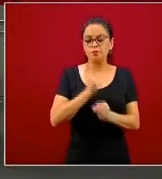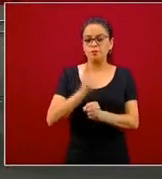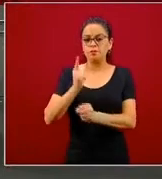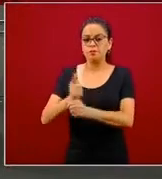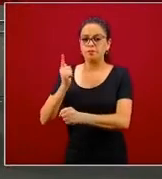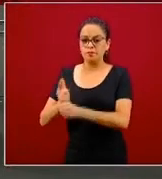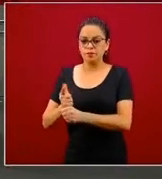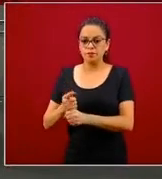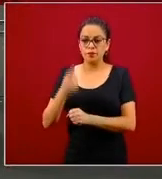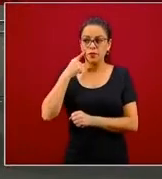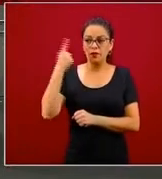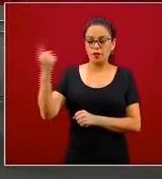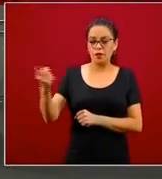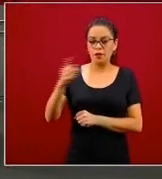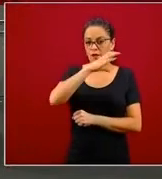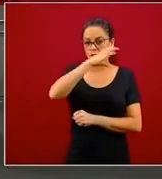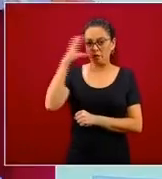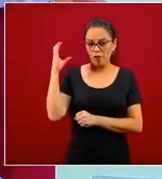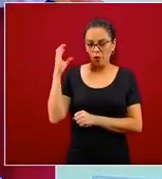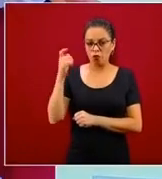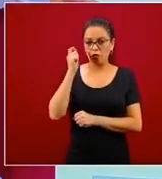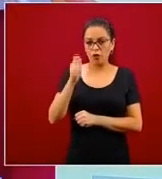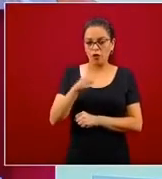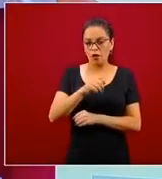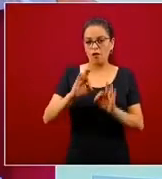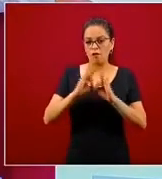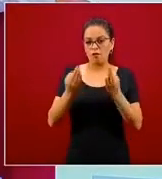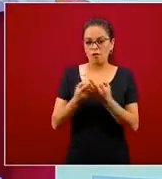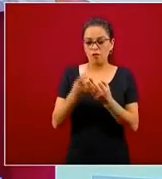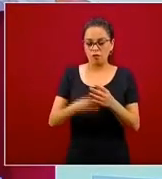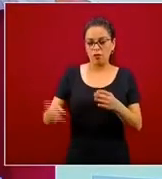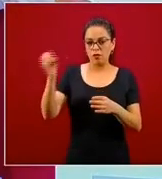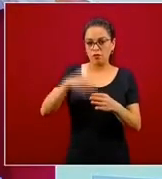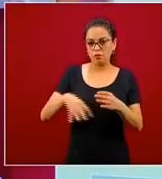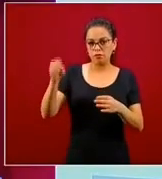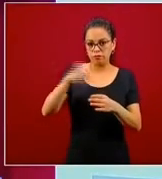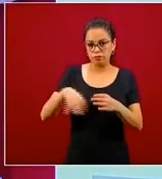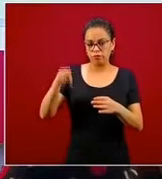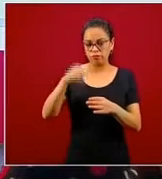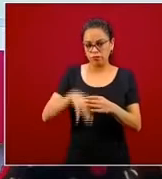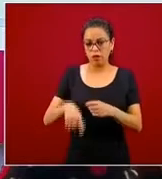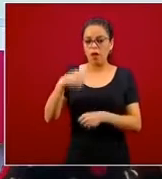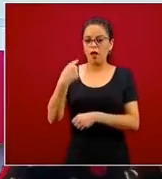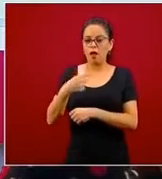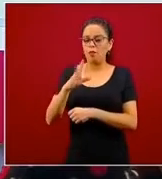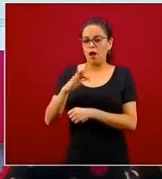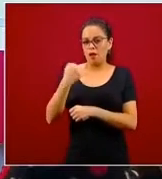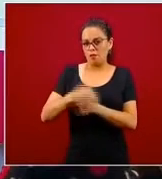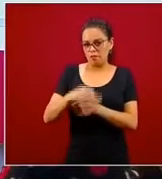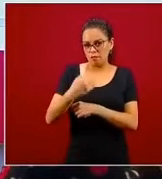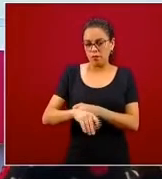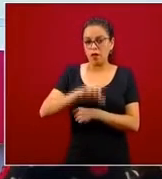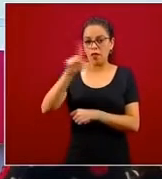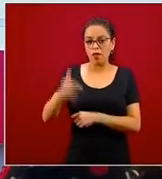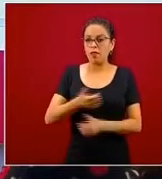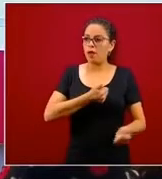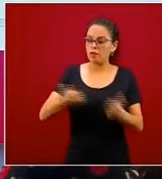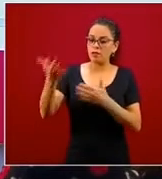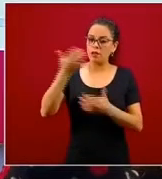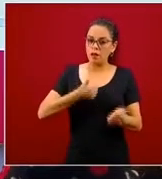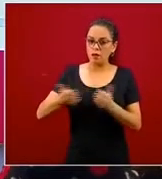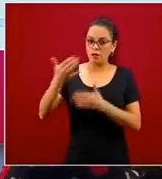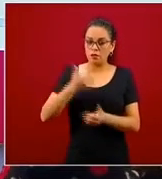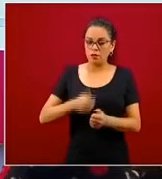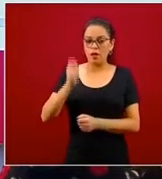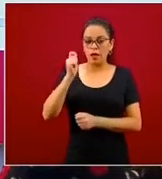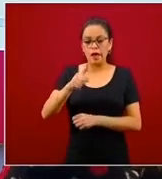we identify what we're going to do with these dangerous residues, with these dangerous materials.